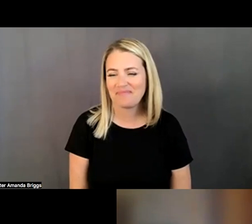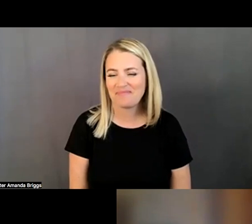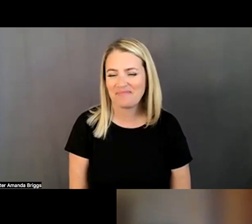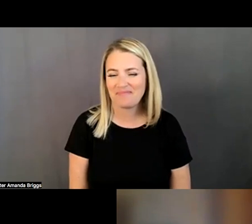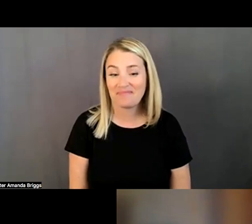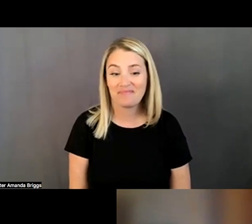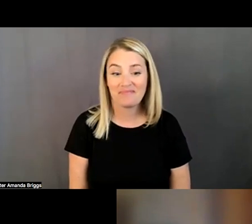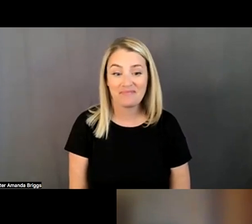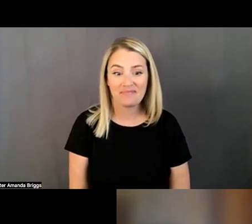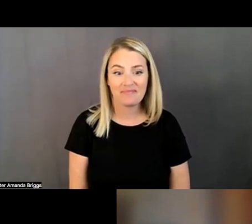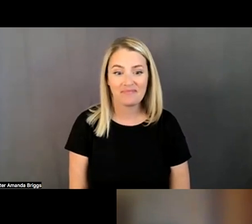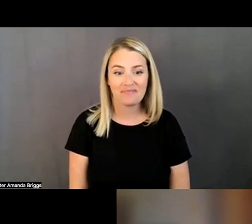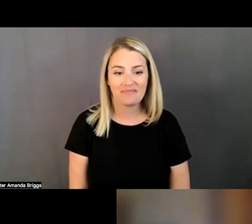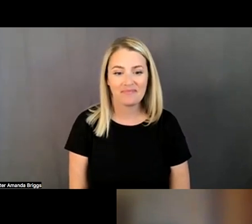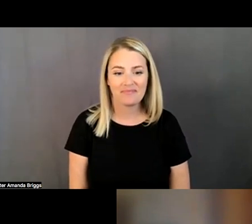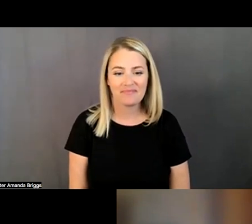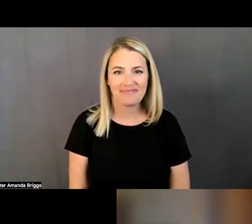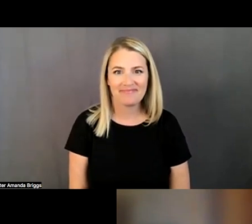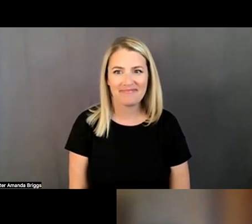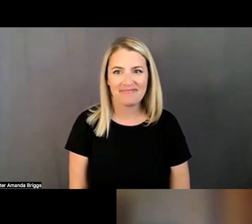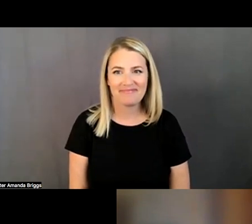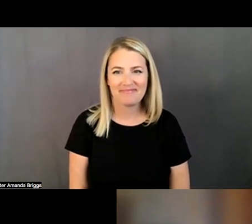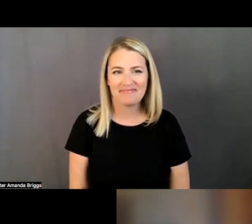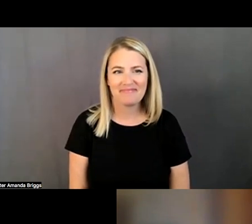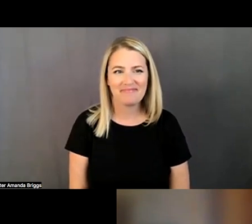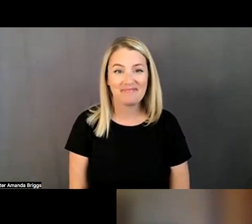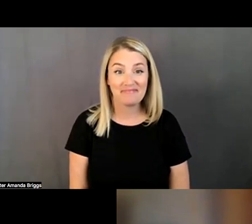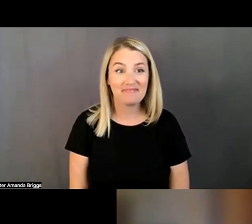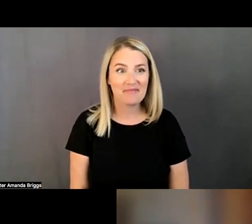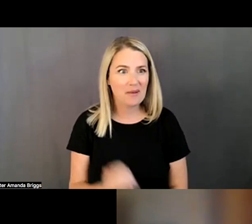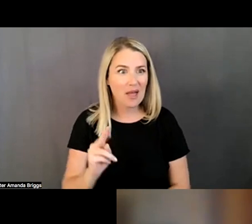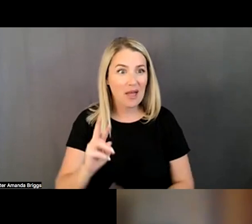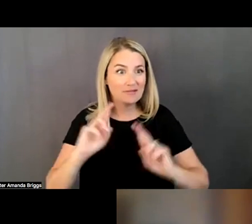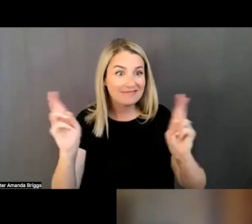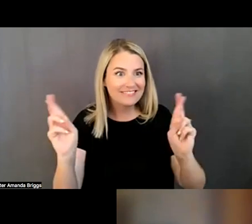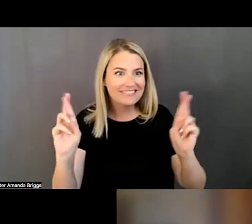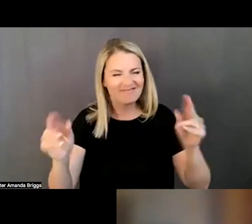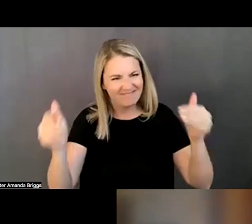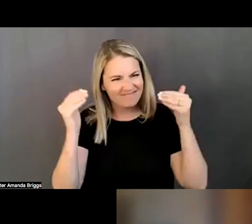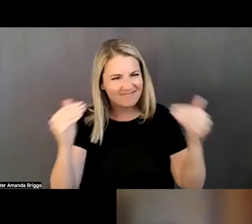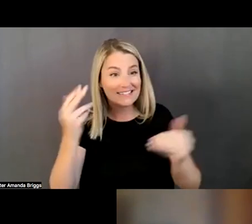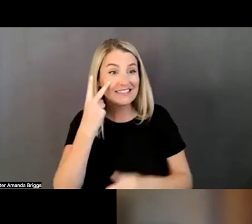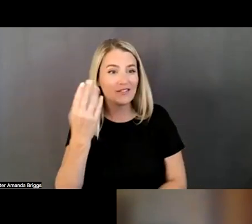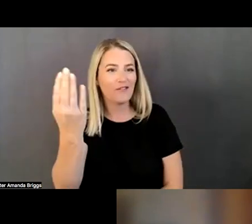All right, almost. Great, okay, we'll see you back in about 14 minutes.